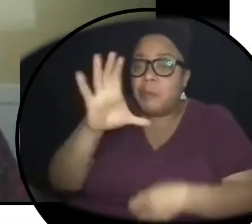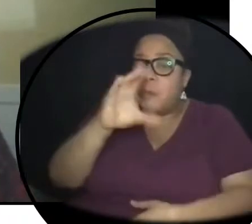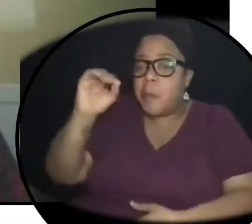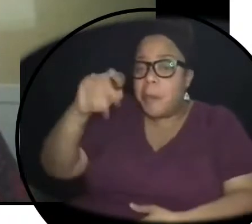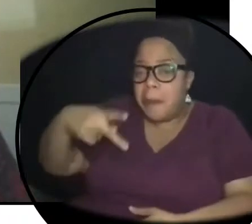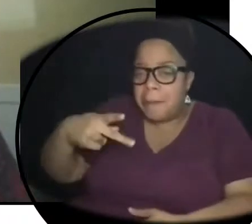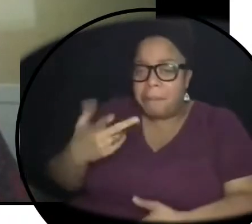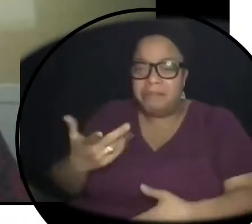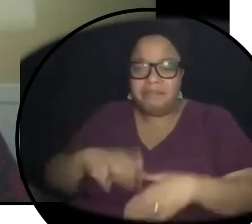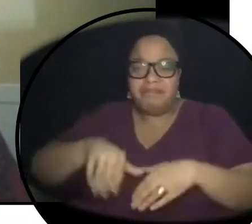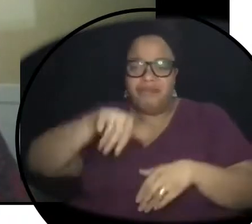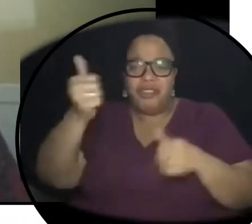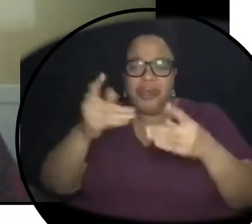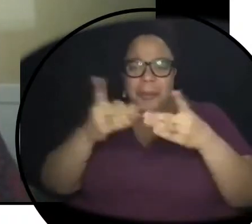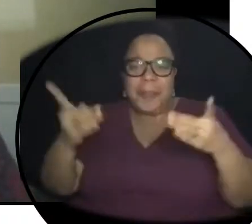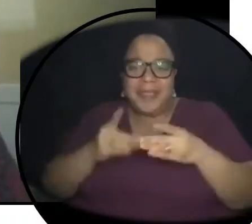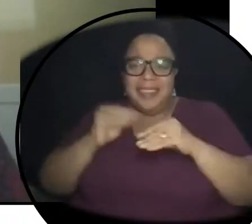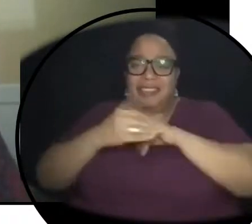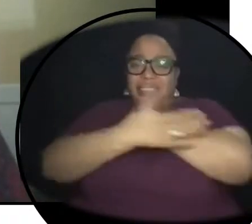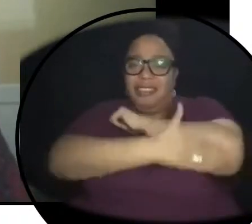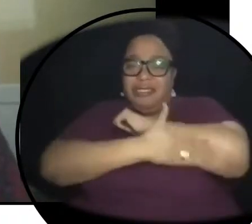grateful for,